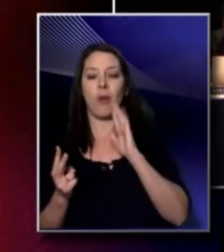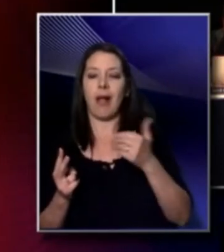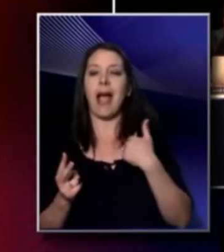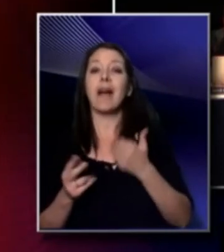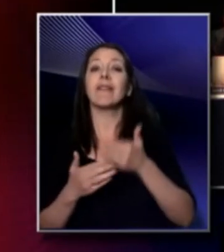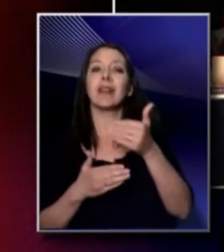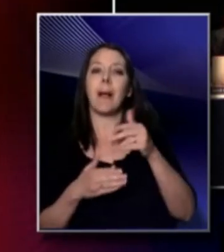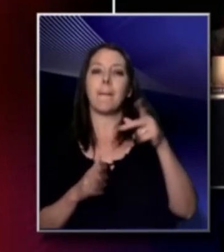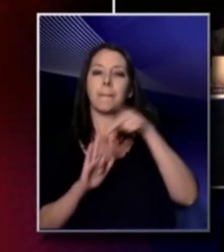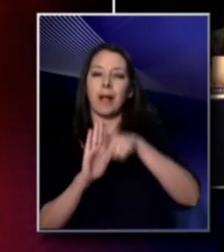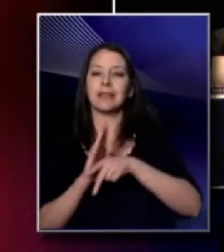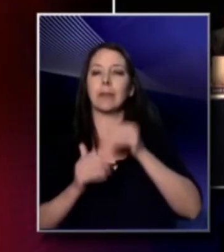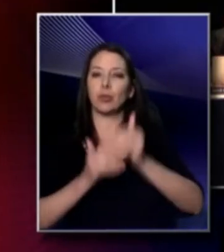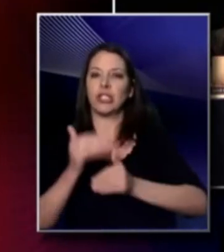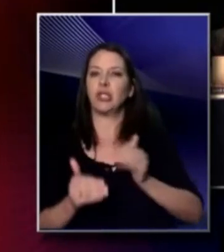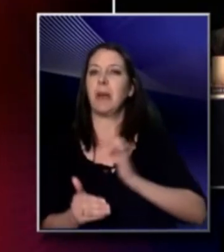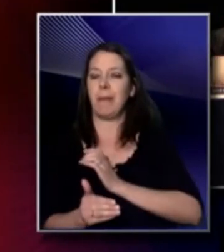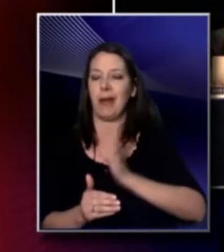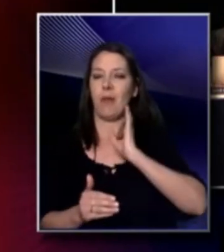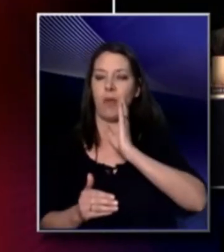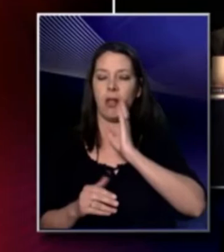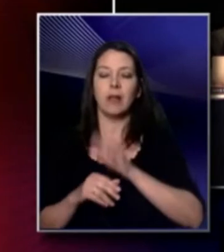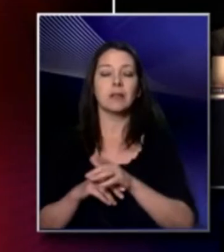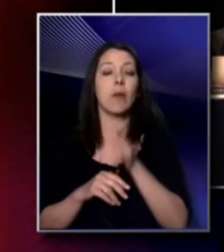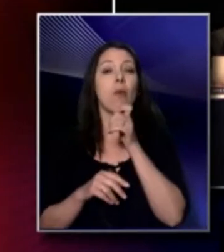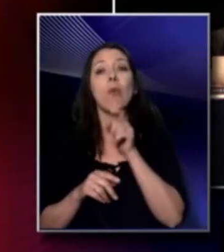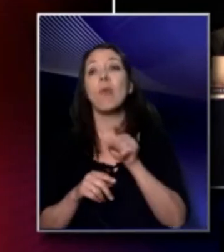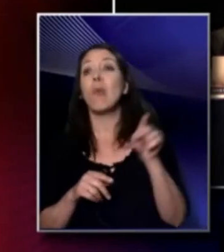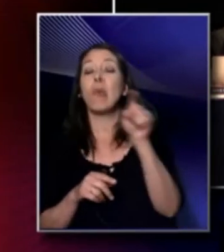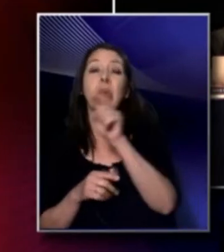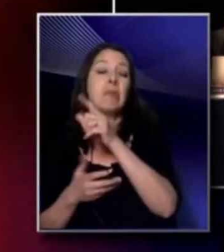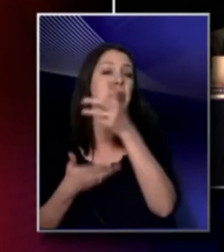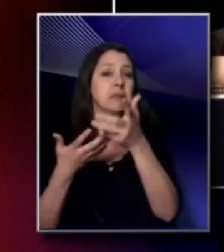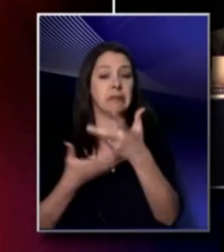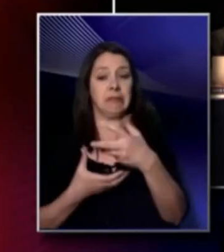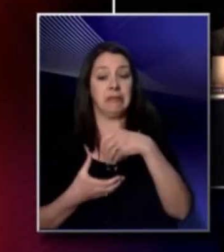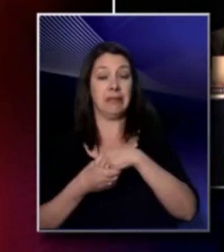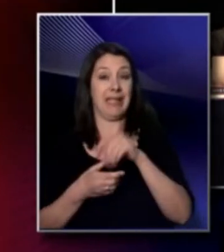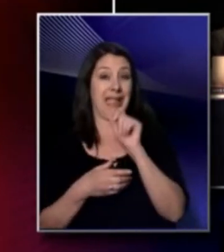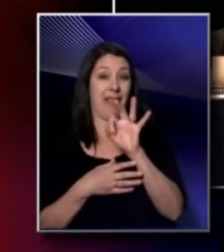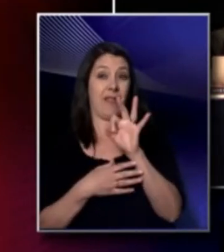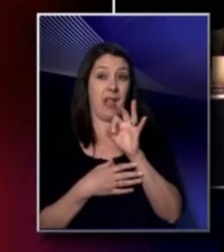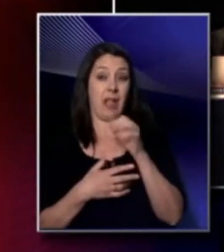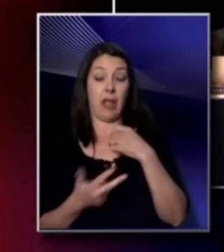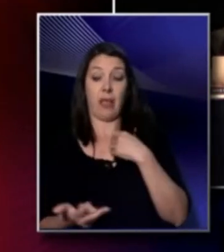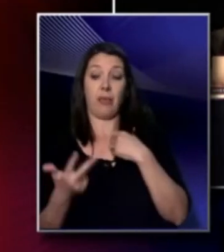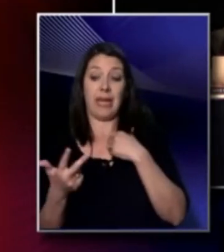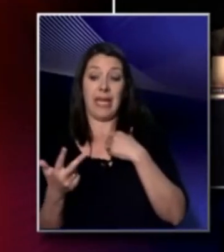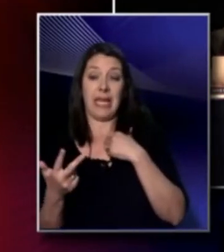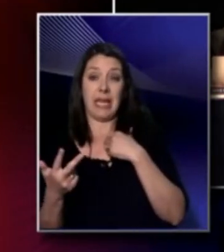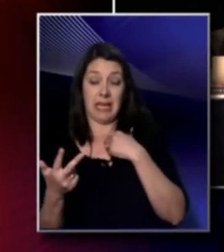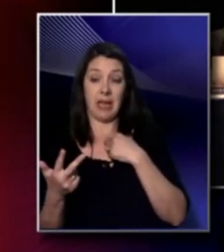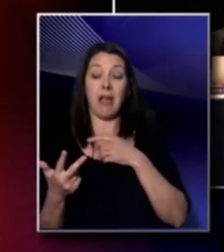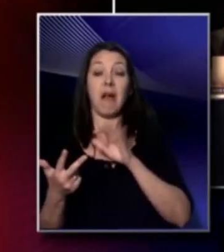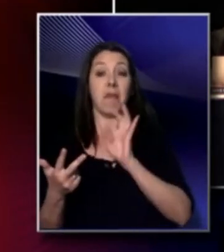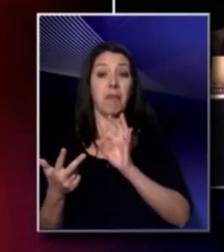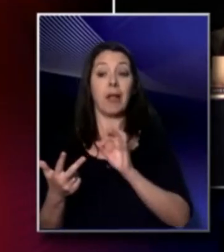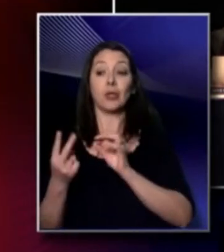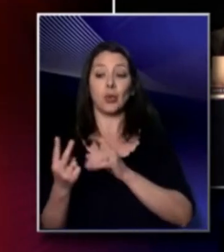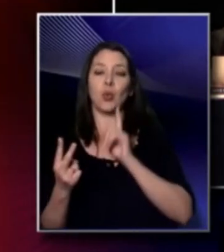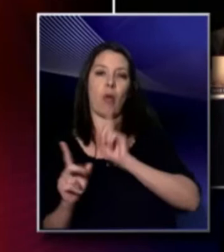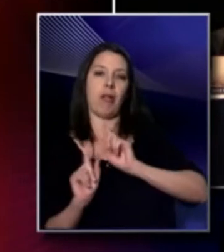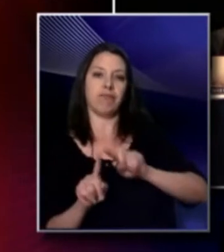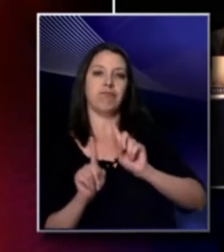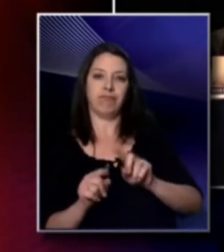up too. So if anybody else, I think if we have 3 on this, then 2 would make every meeting.